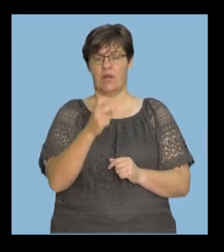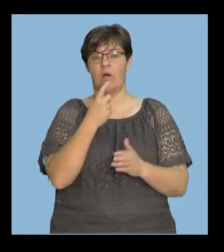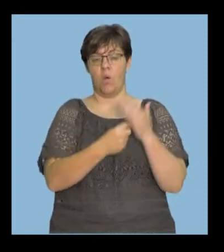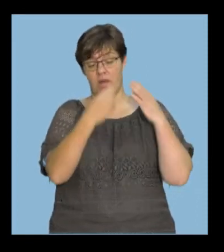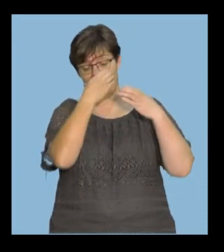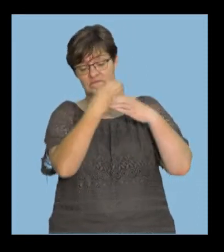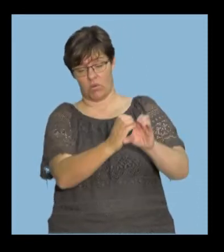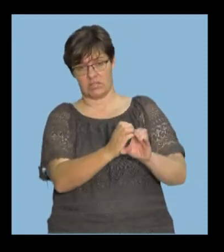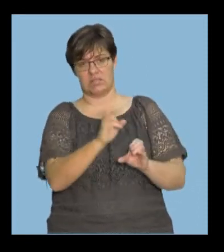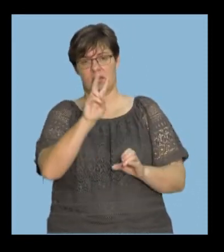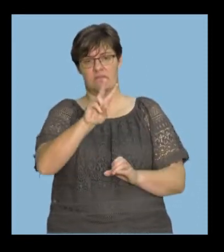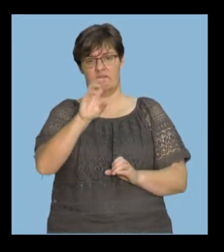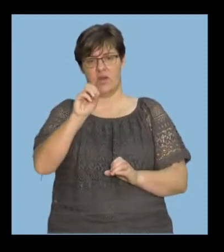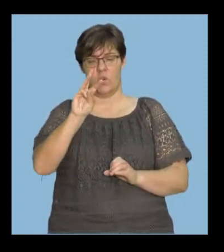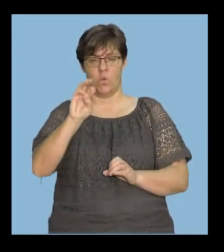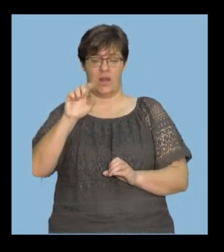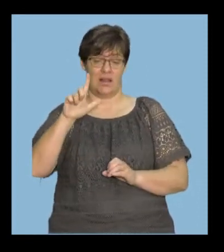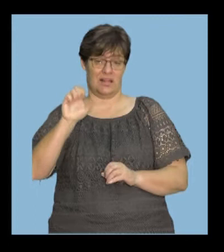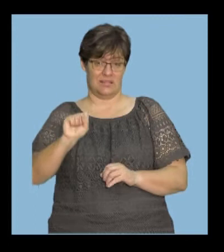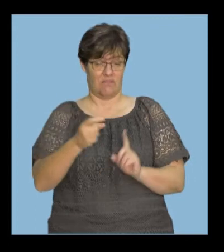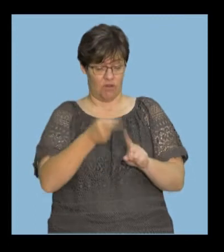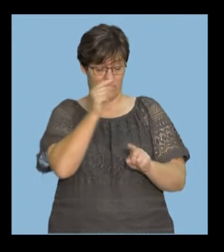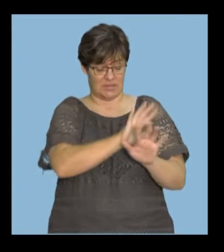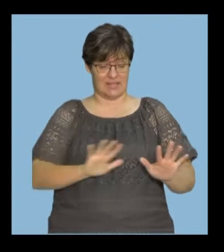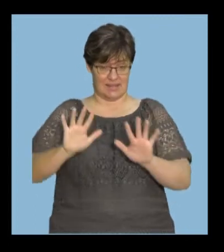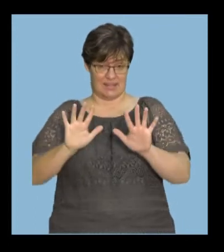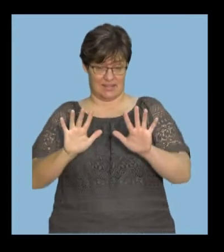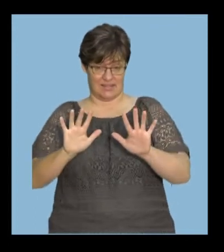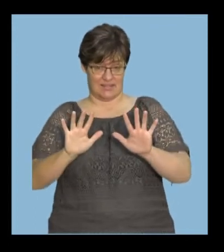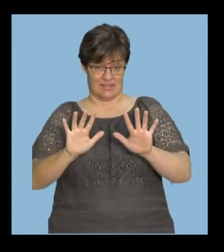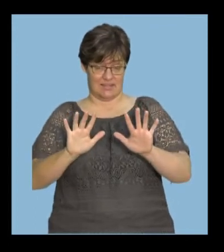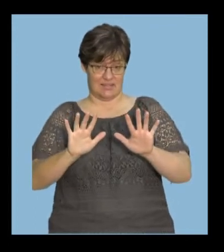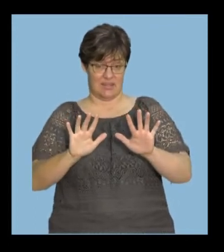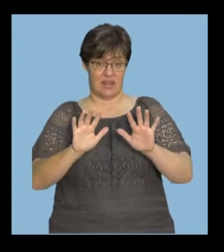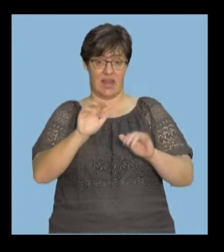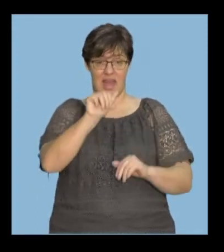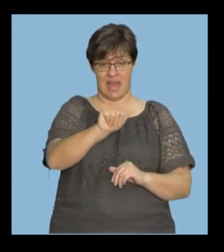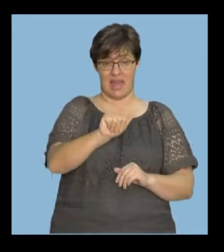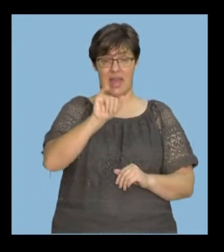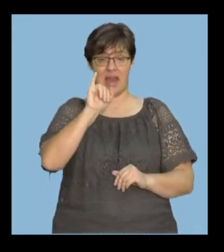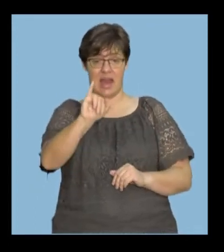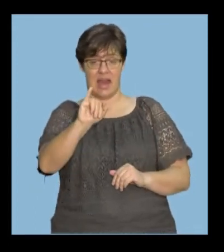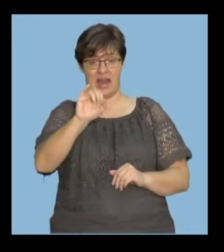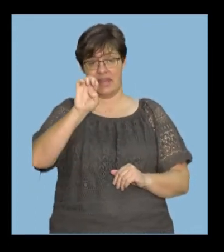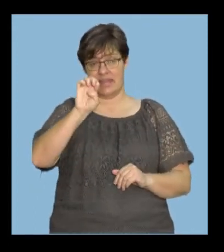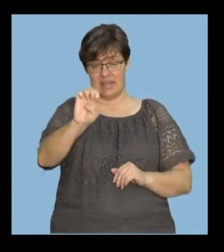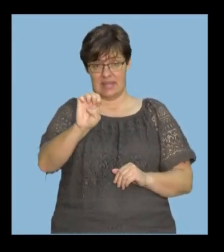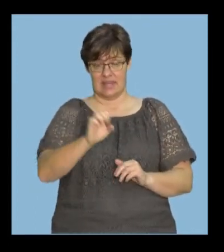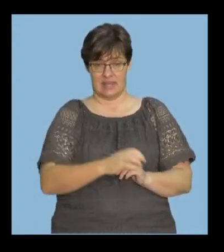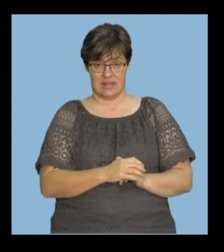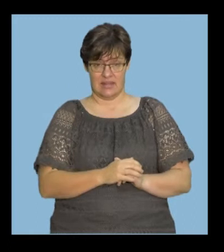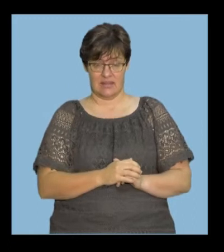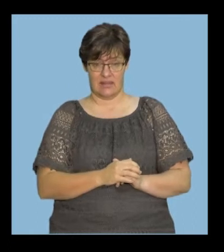is only focused on the vowels out of those 10 letters, namely A, I,